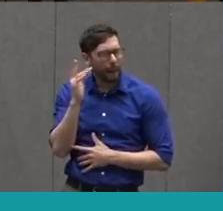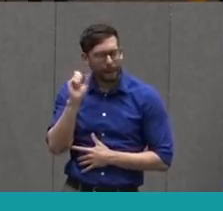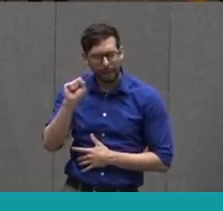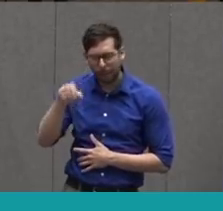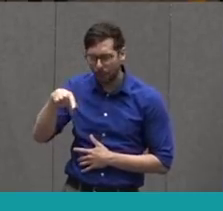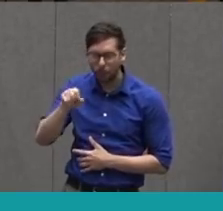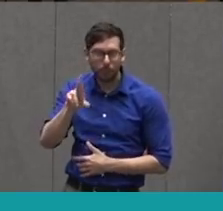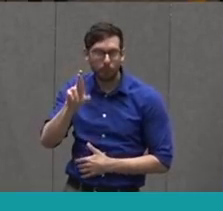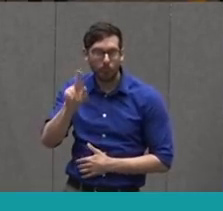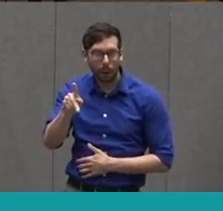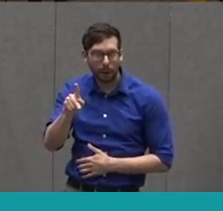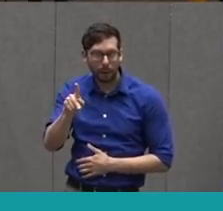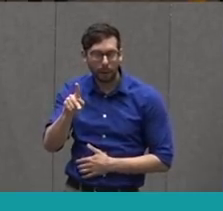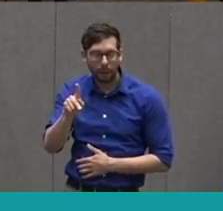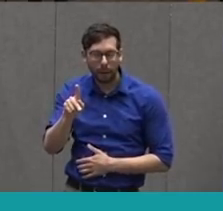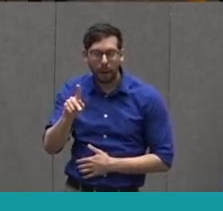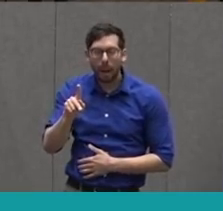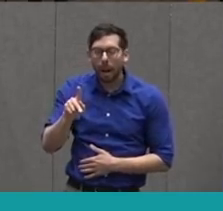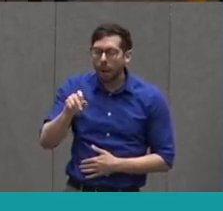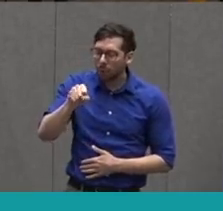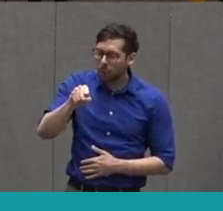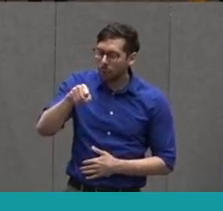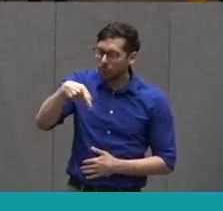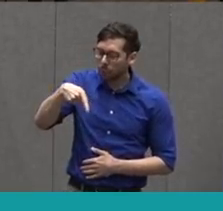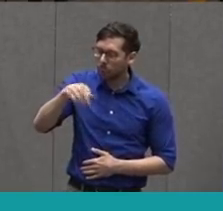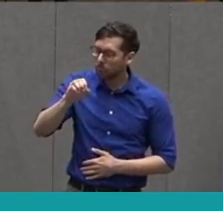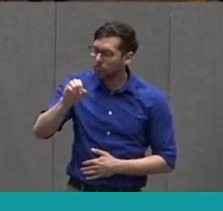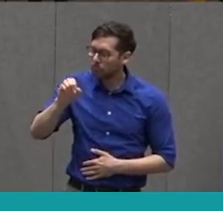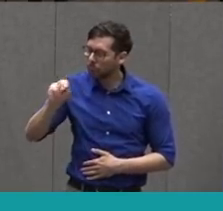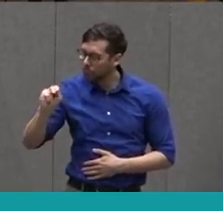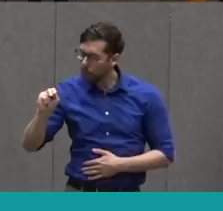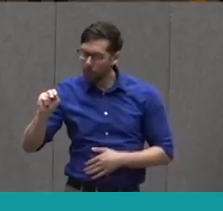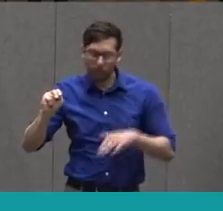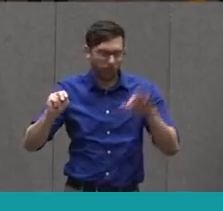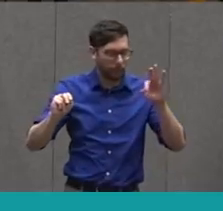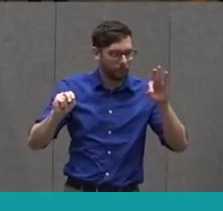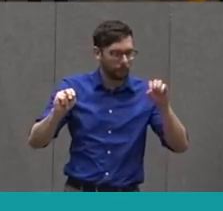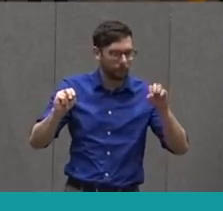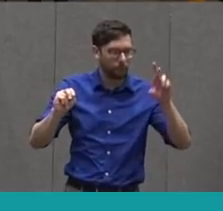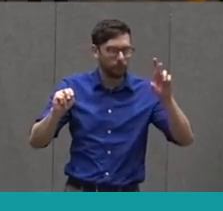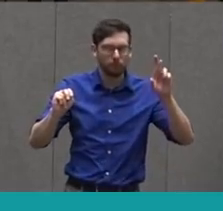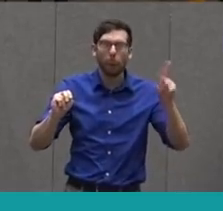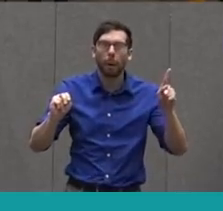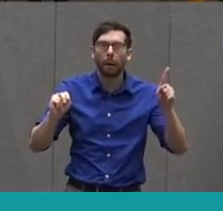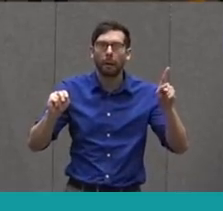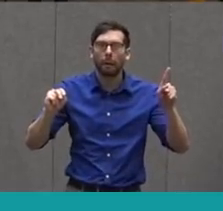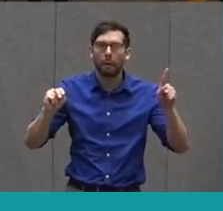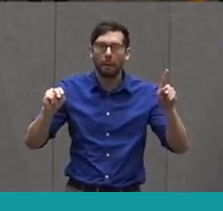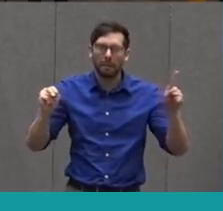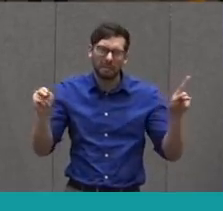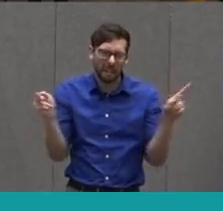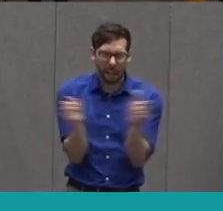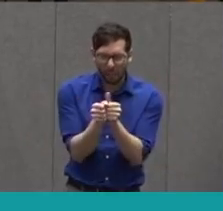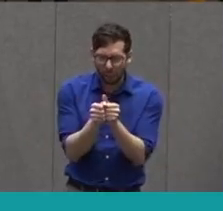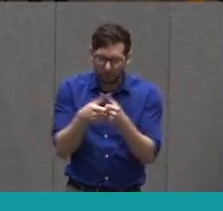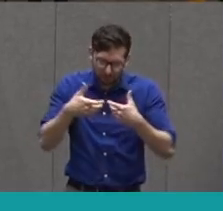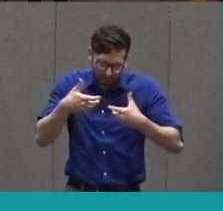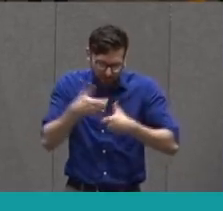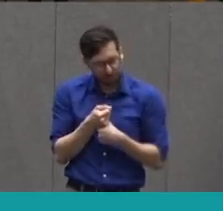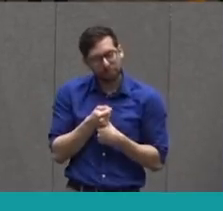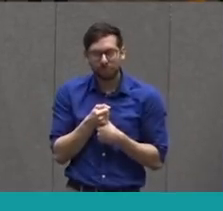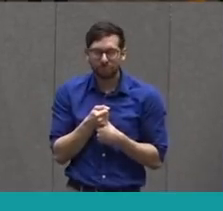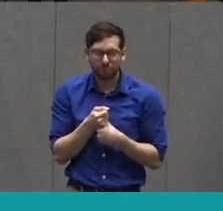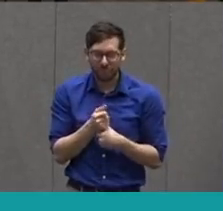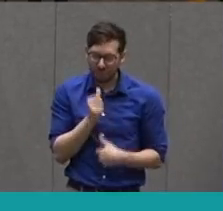and a spoon joined together. So somebody thought, you know, I wish I didn't have to use two